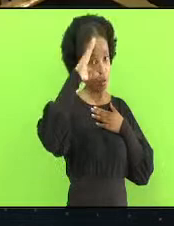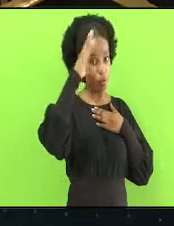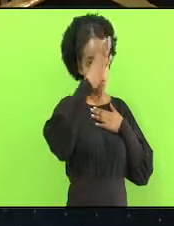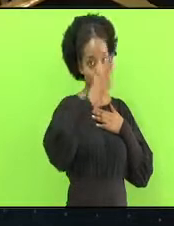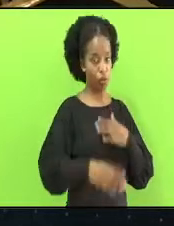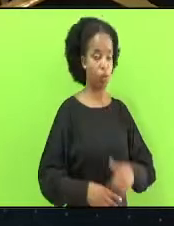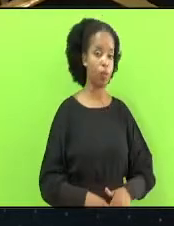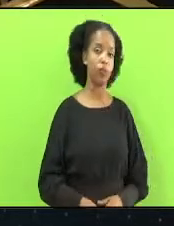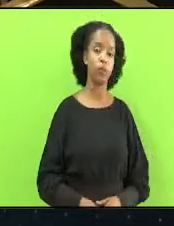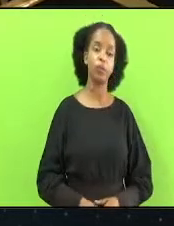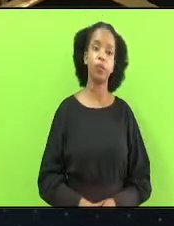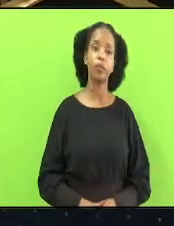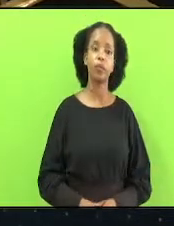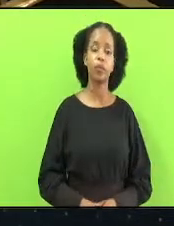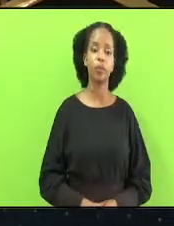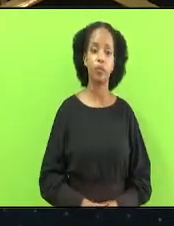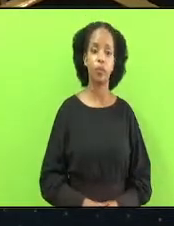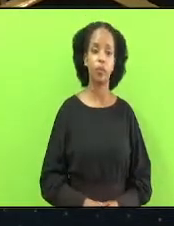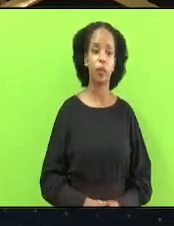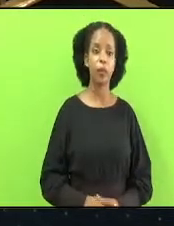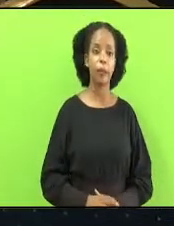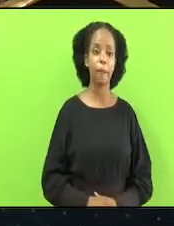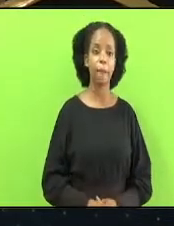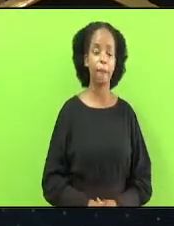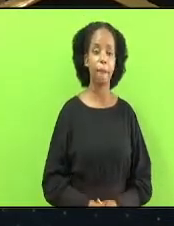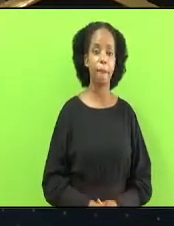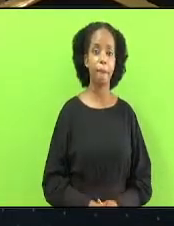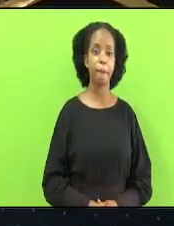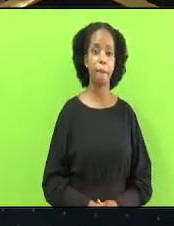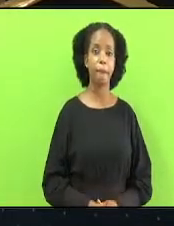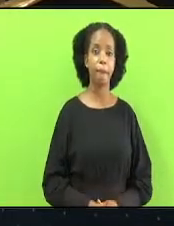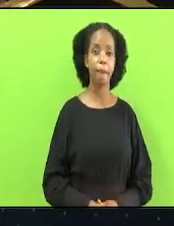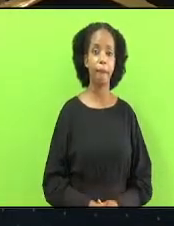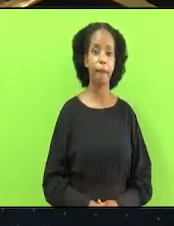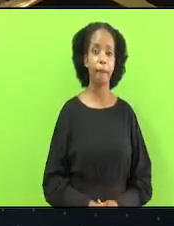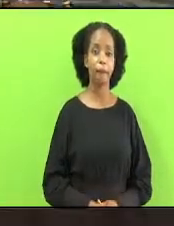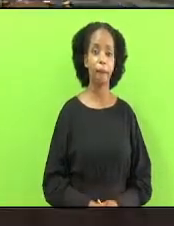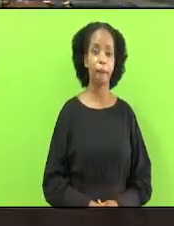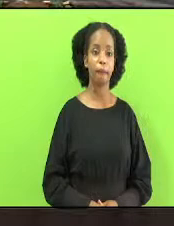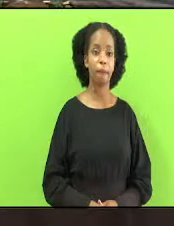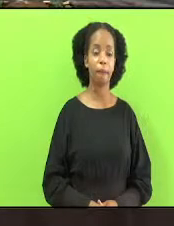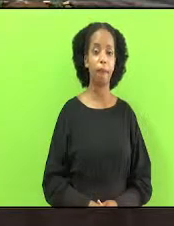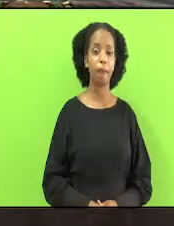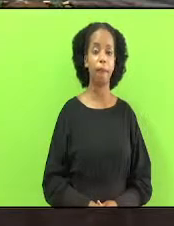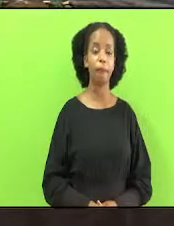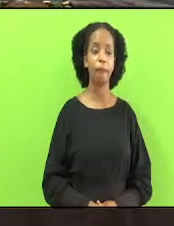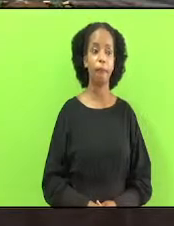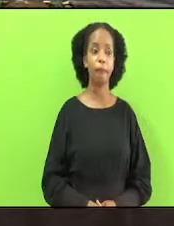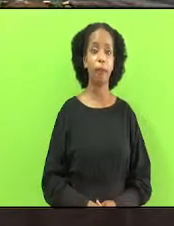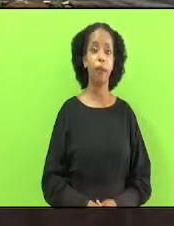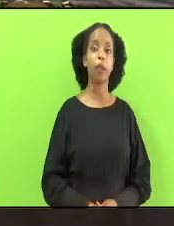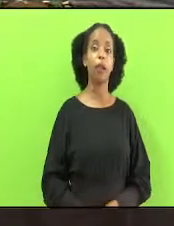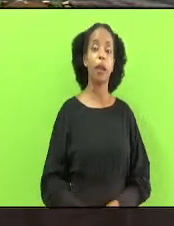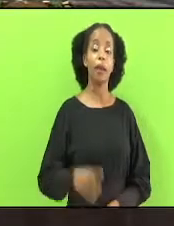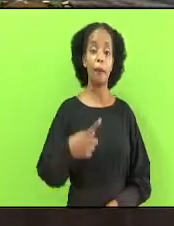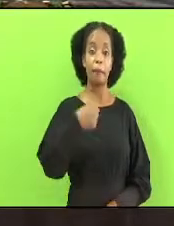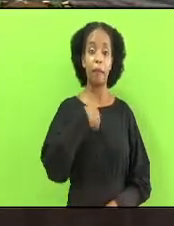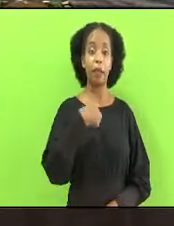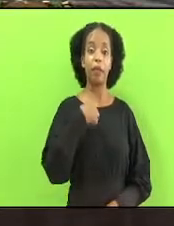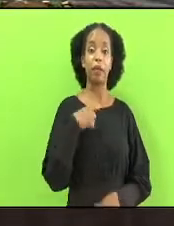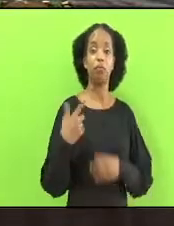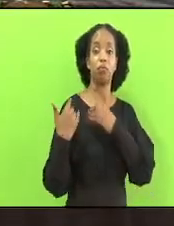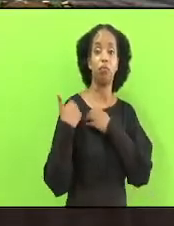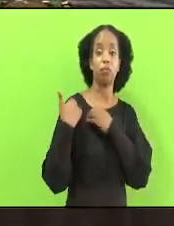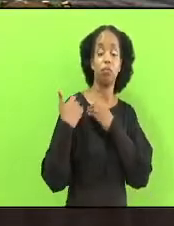to members of the committee from the parliament and the community at large. My duty today here, my name,